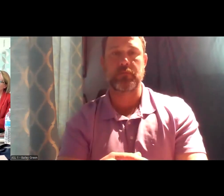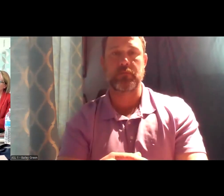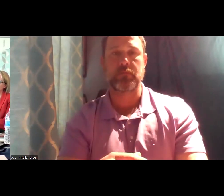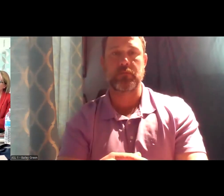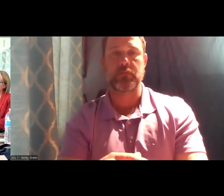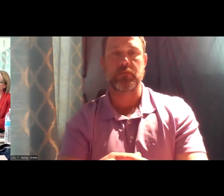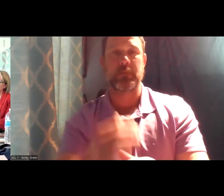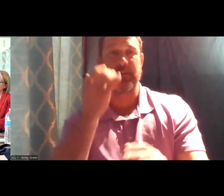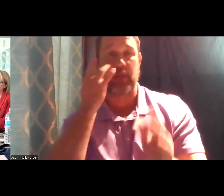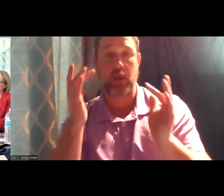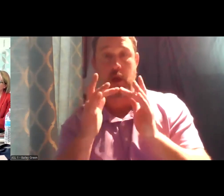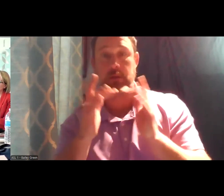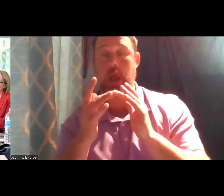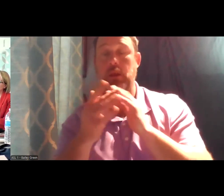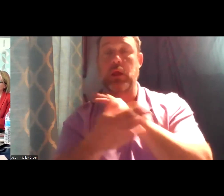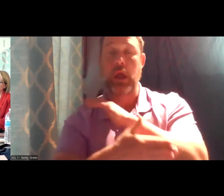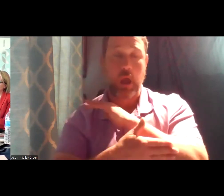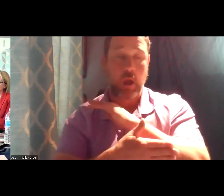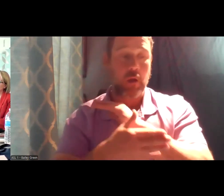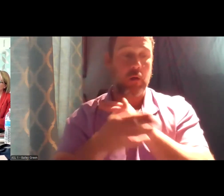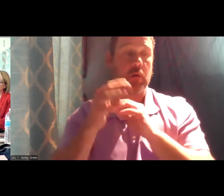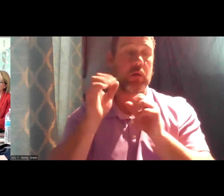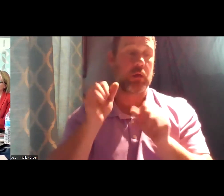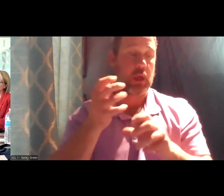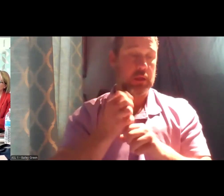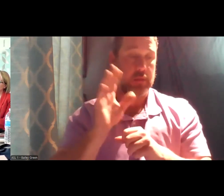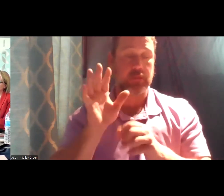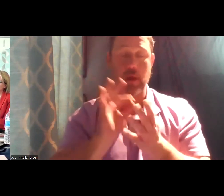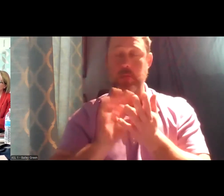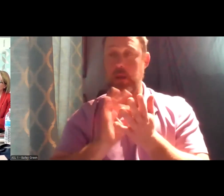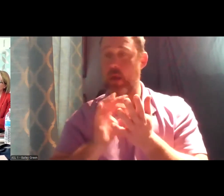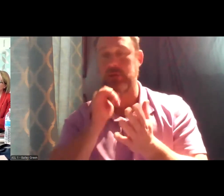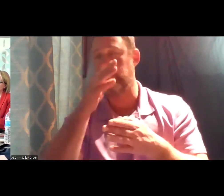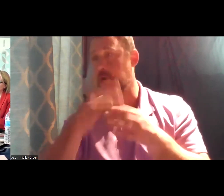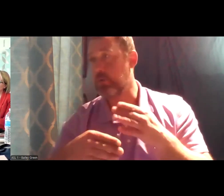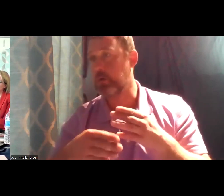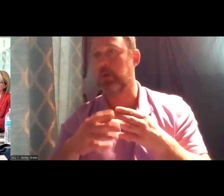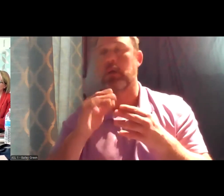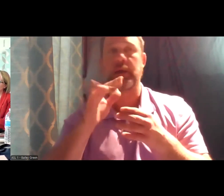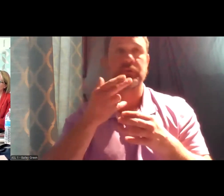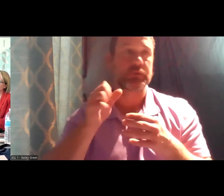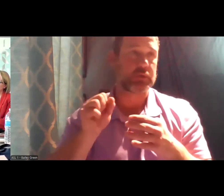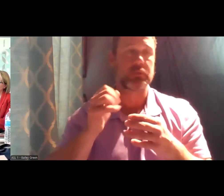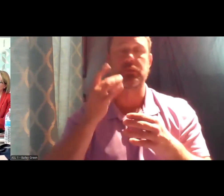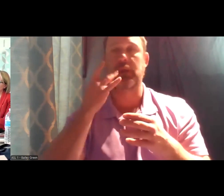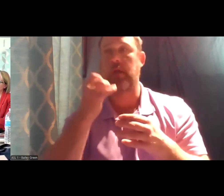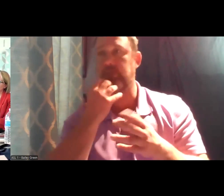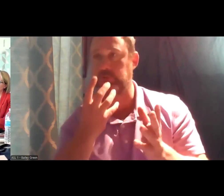if they contact the county, they can get their Medi-Cal is not terminated, their IHSS, their CalWorks,